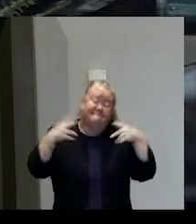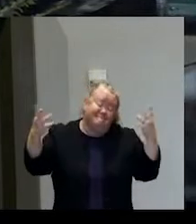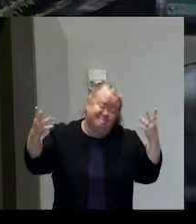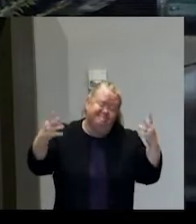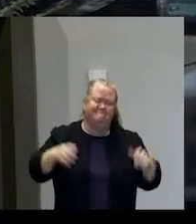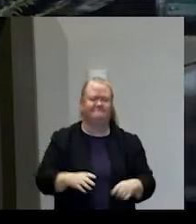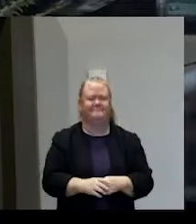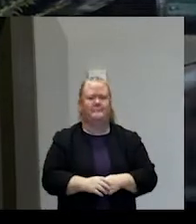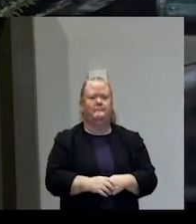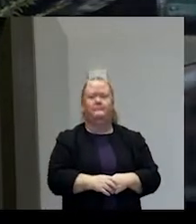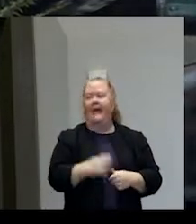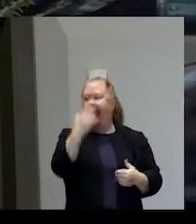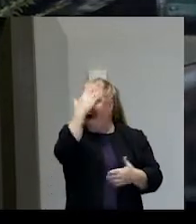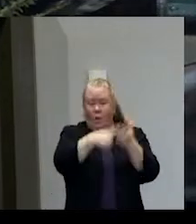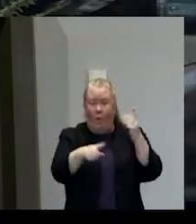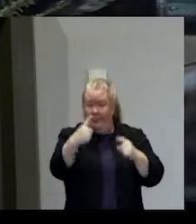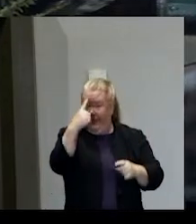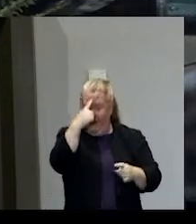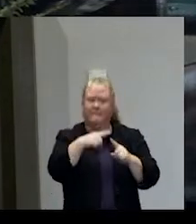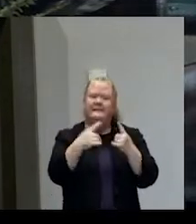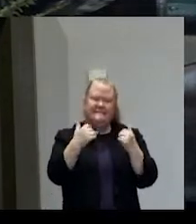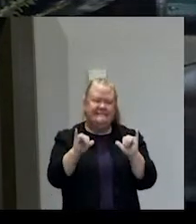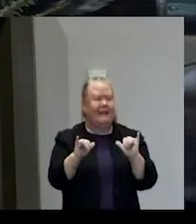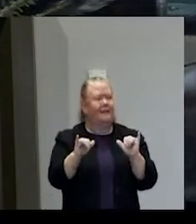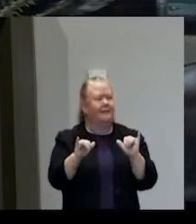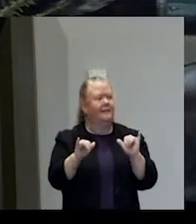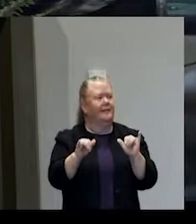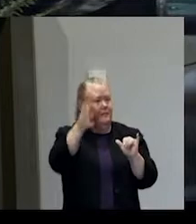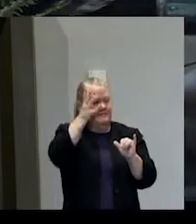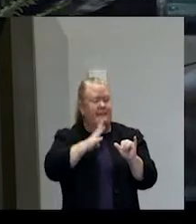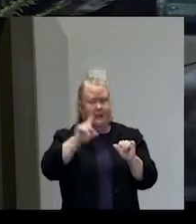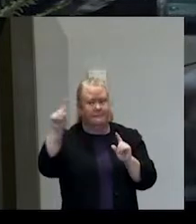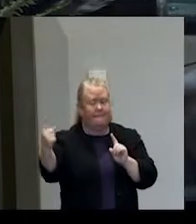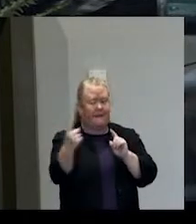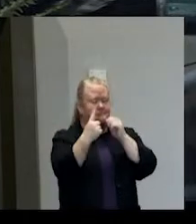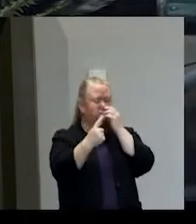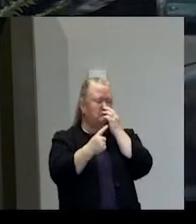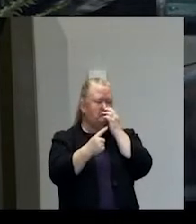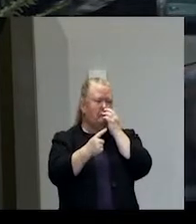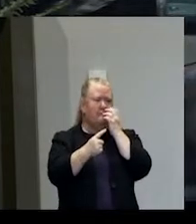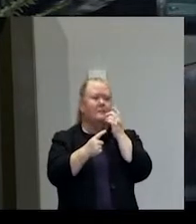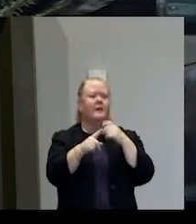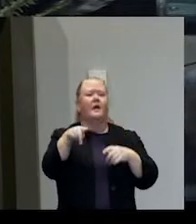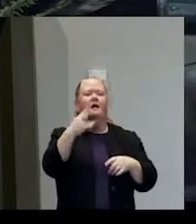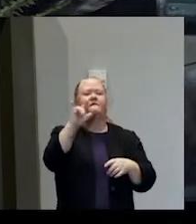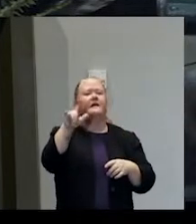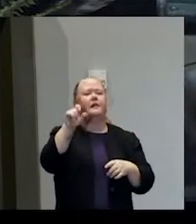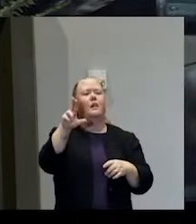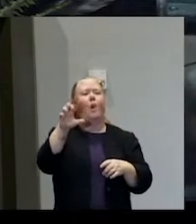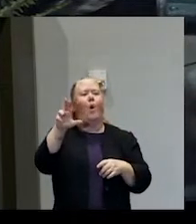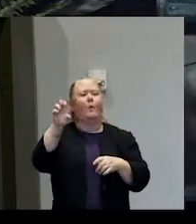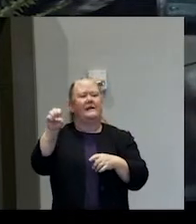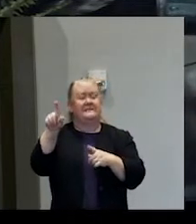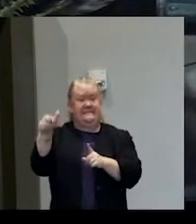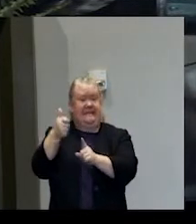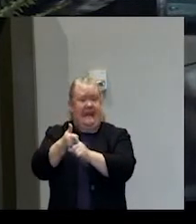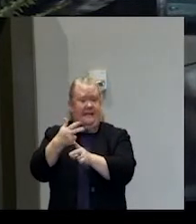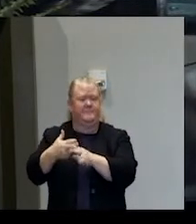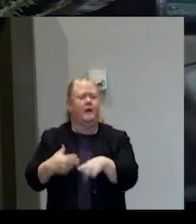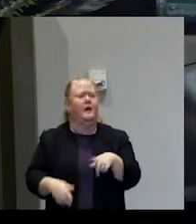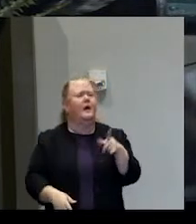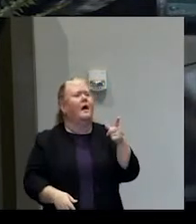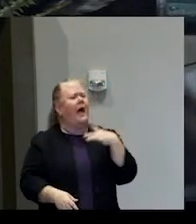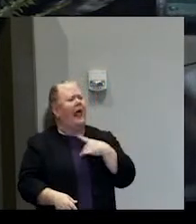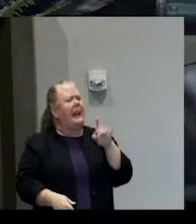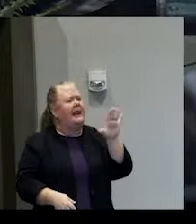and I don't know what they thought. But this man came up to me. Bill Lawrence is his name, and he said, "I love how